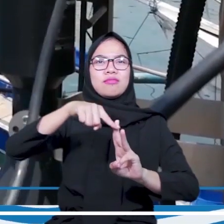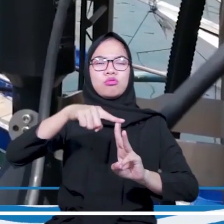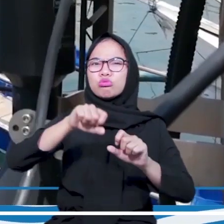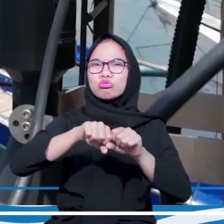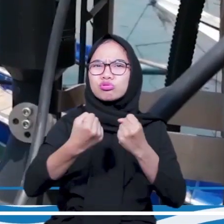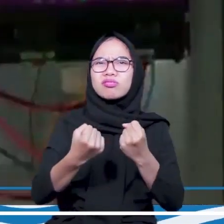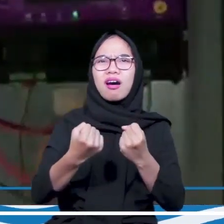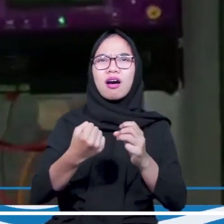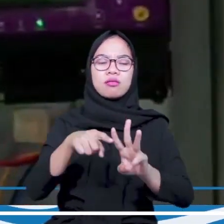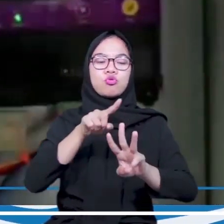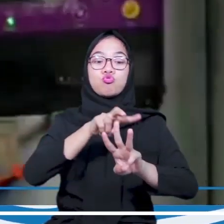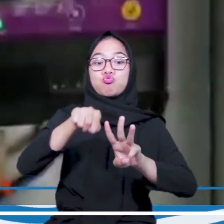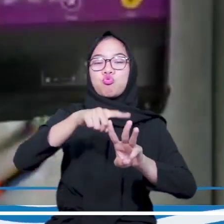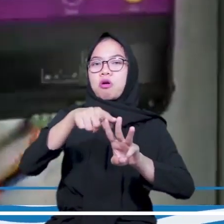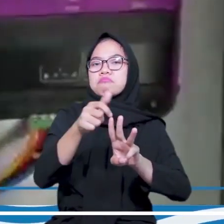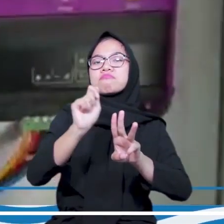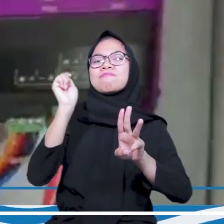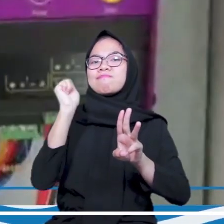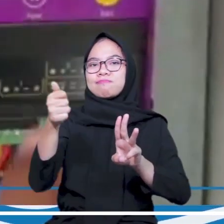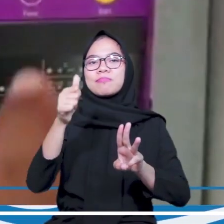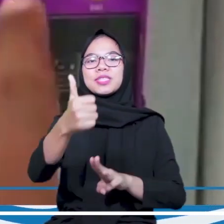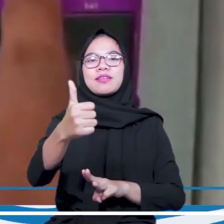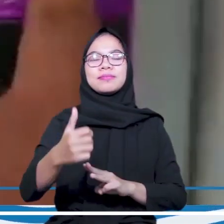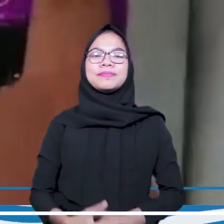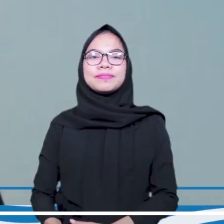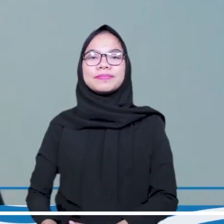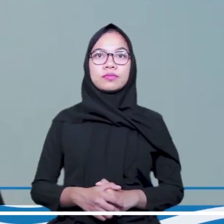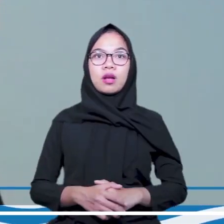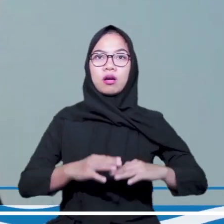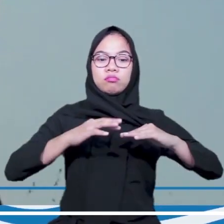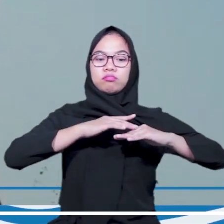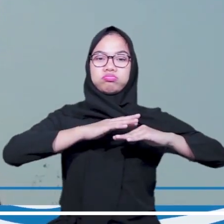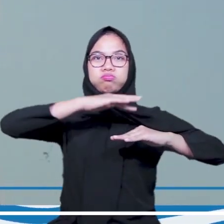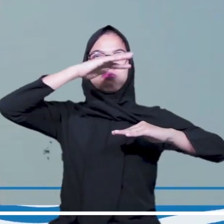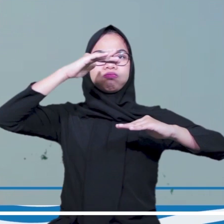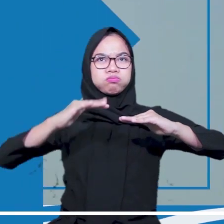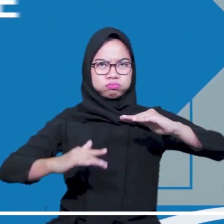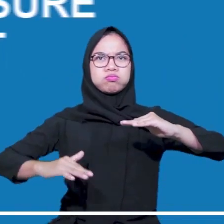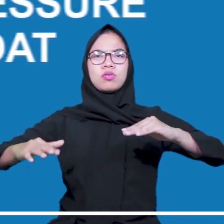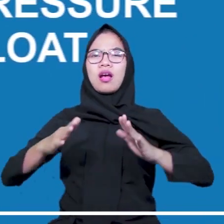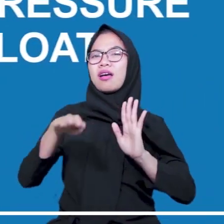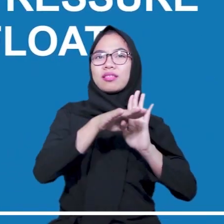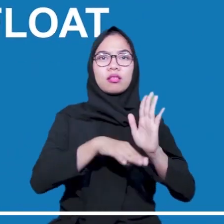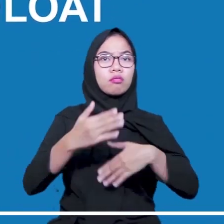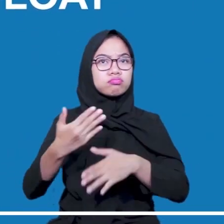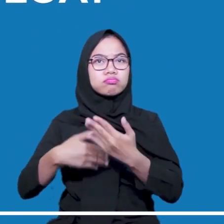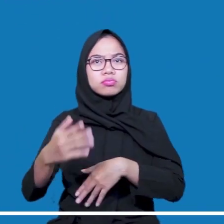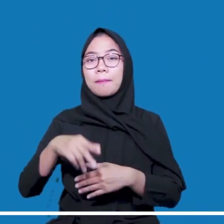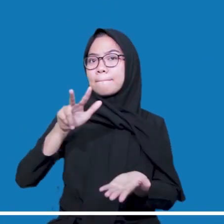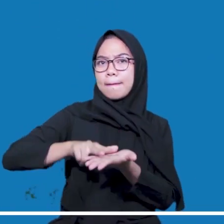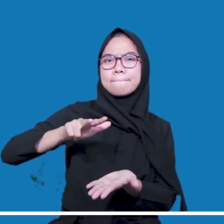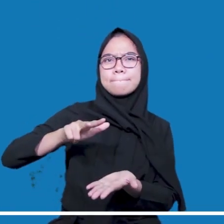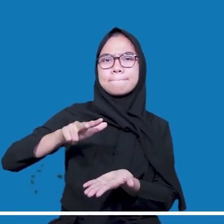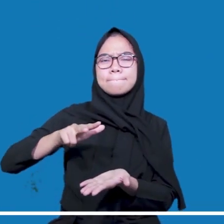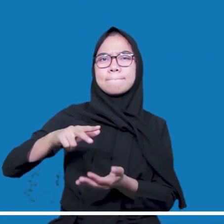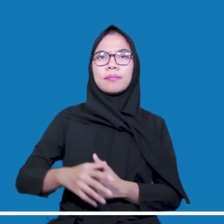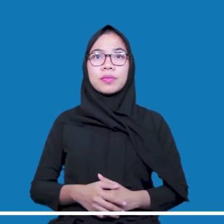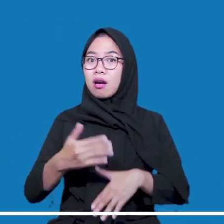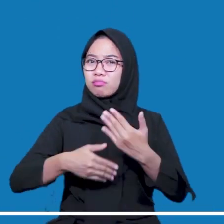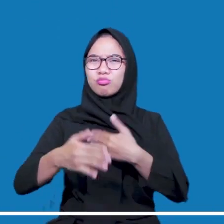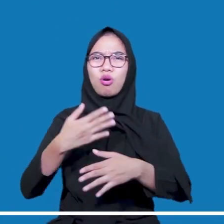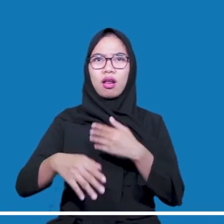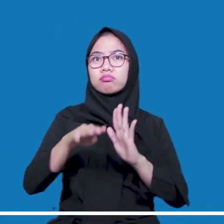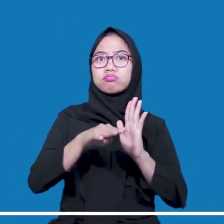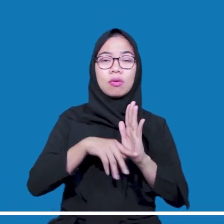backup for one another in case one of the sensors experiences failure. Tidal data recorded in the